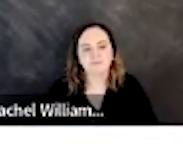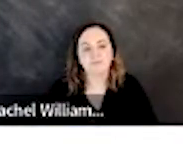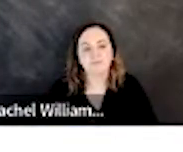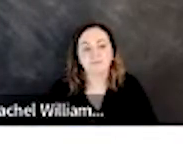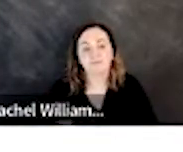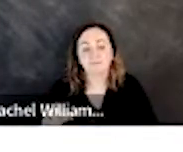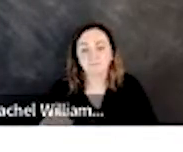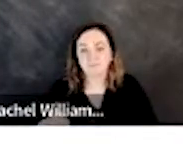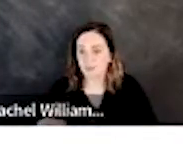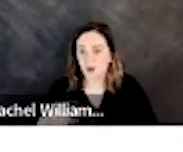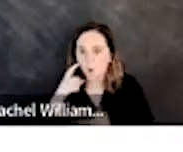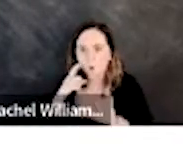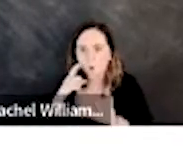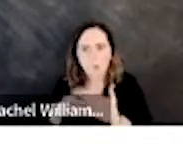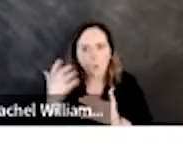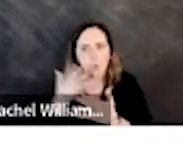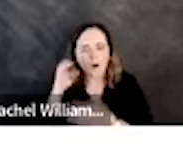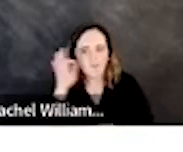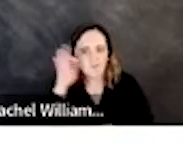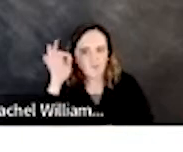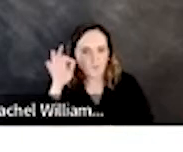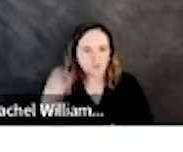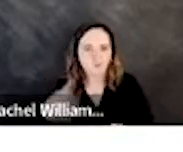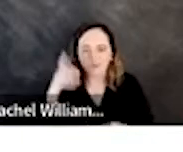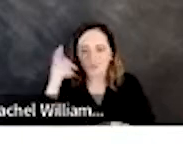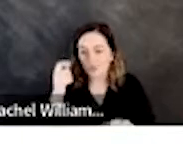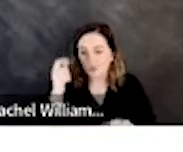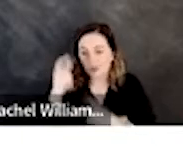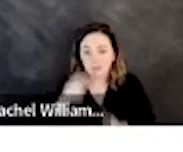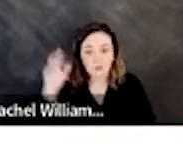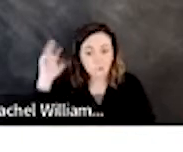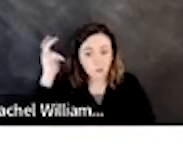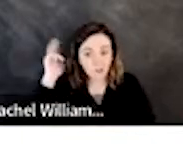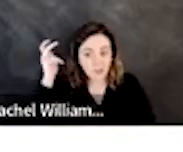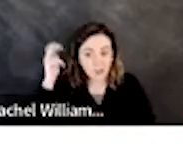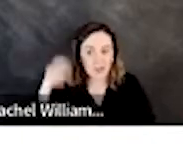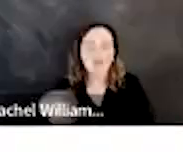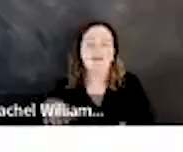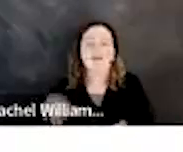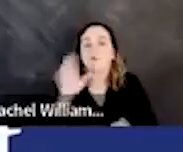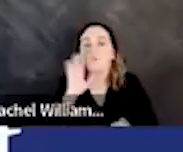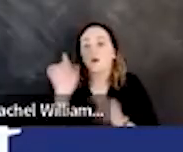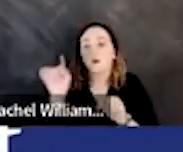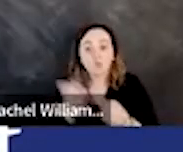The Remarkable Future Scholarship awarded by Chick-fil-A will be going to